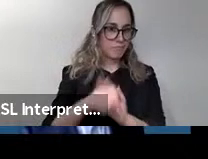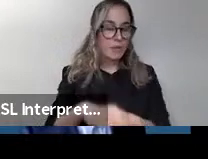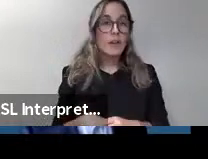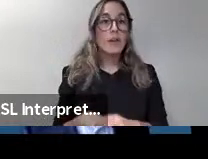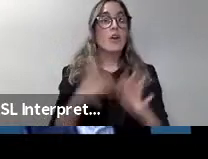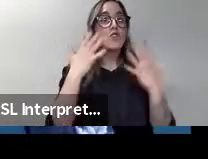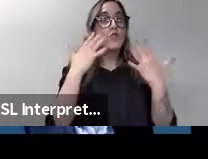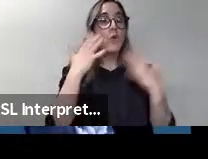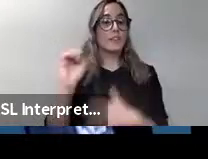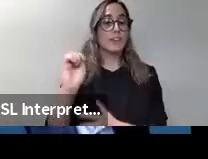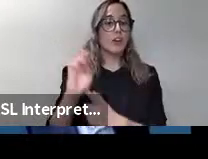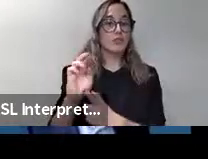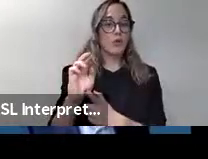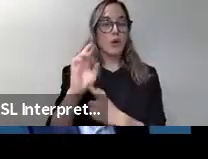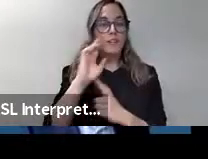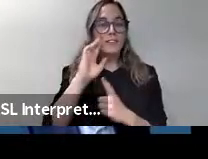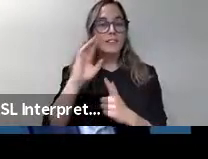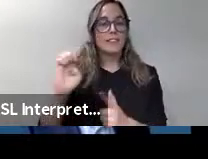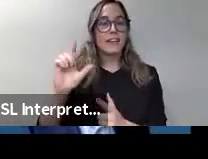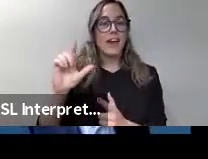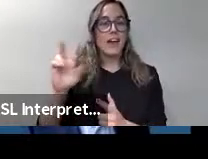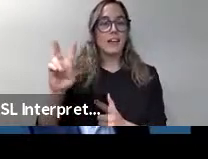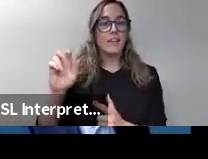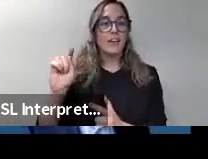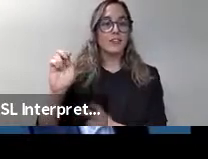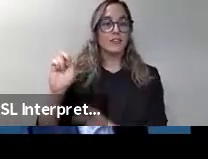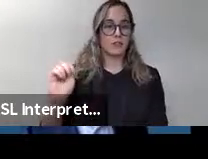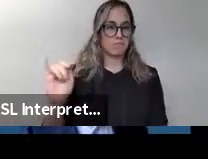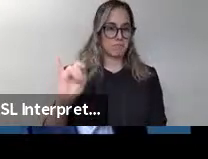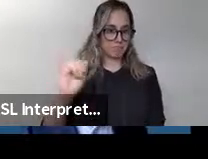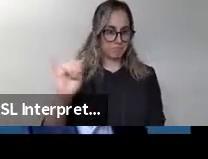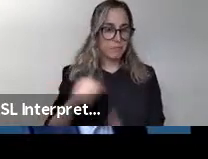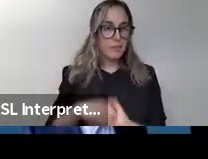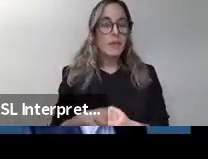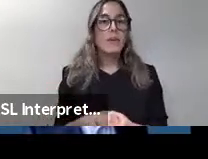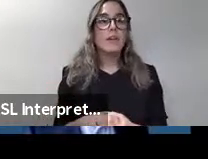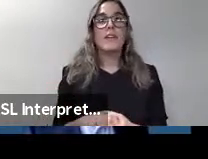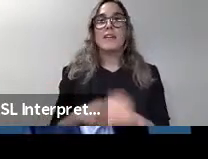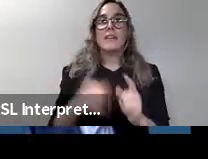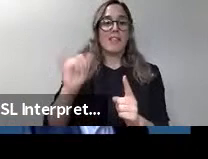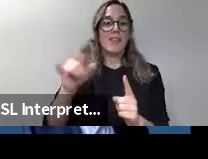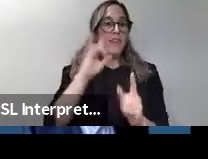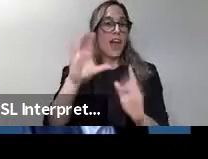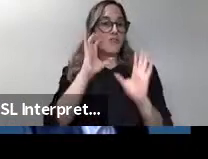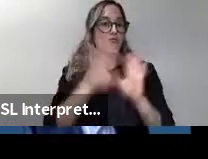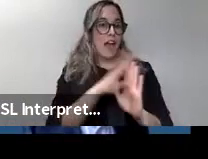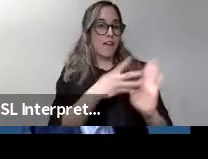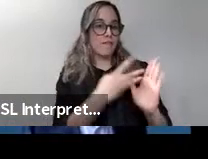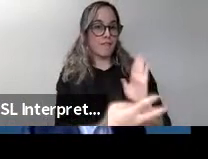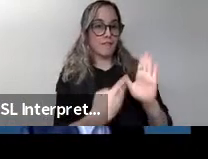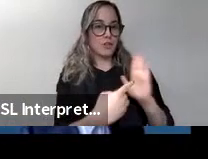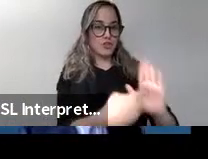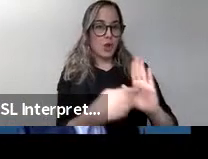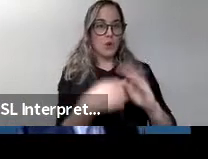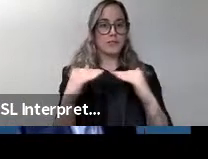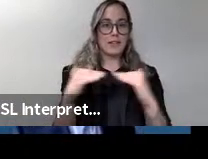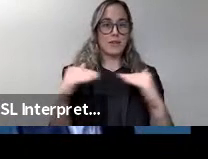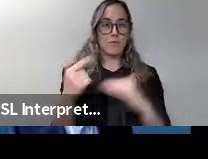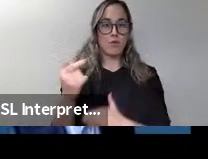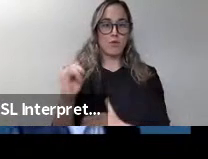contours is elevation contours on topographic maps. Topographic maps show lines of equal ground elevation. Initial